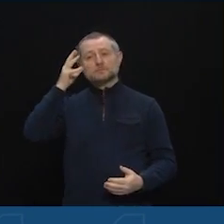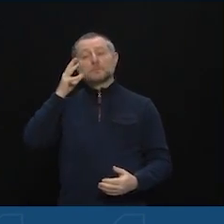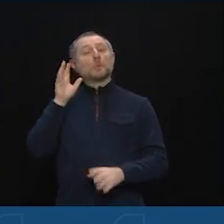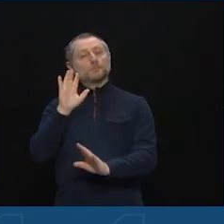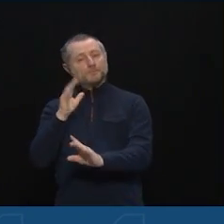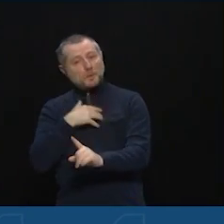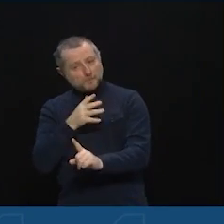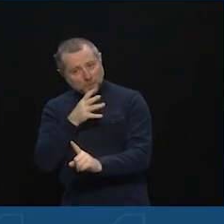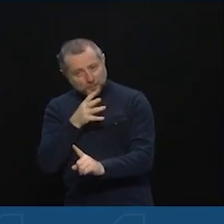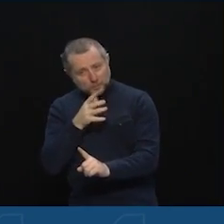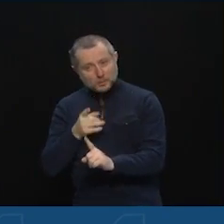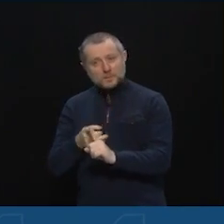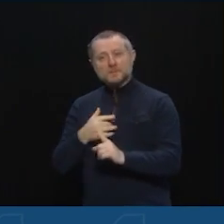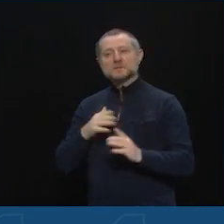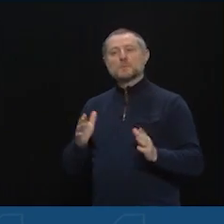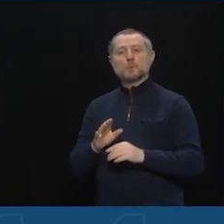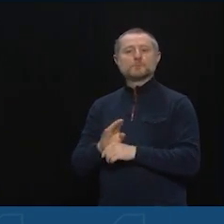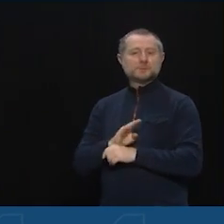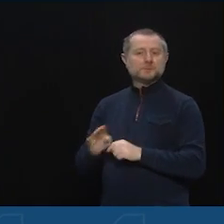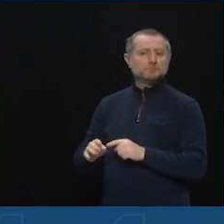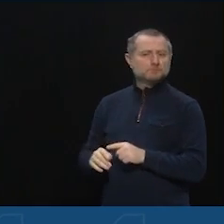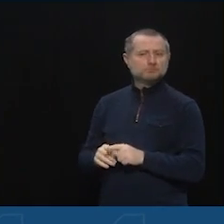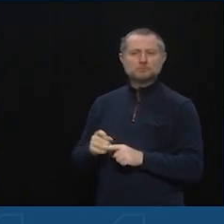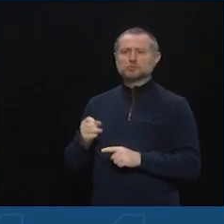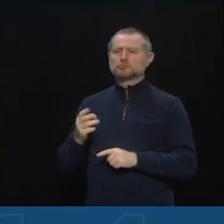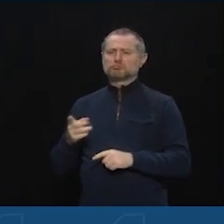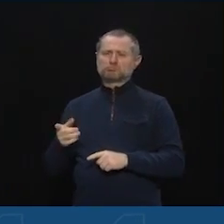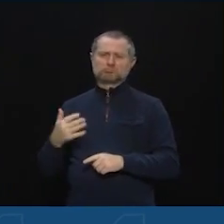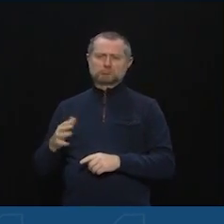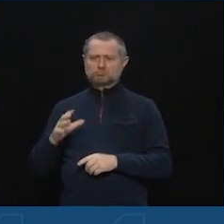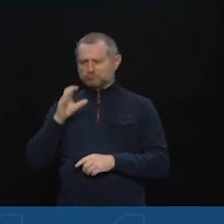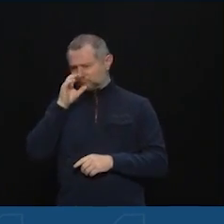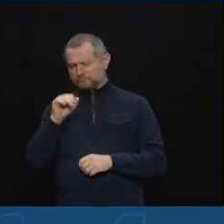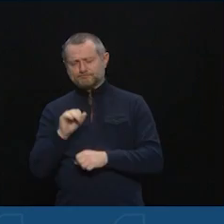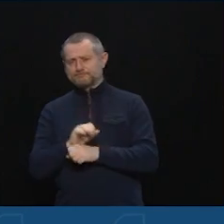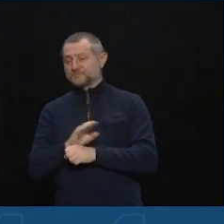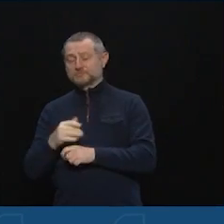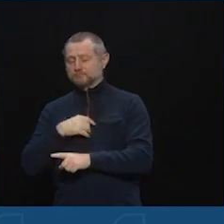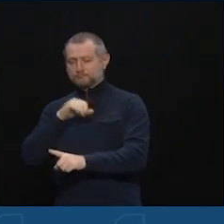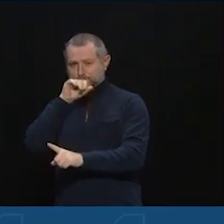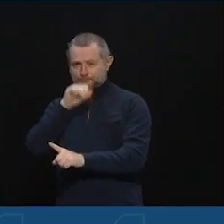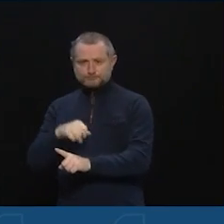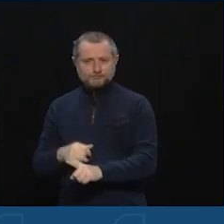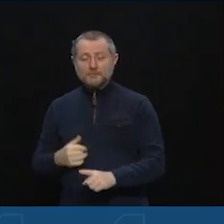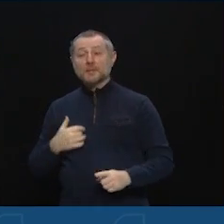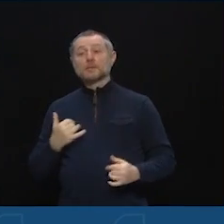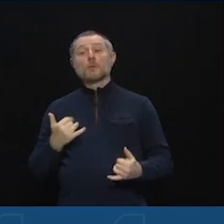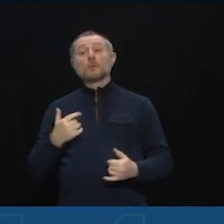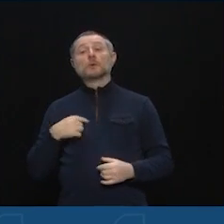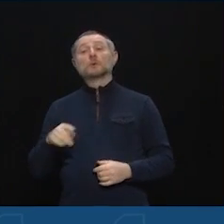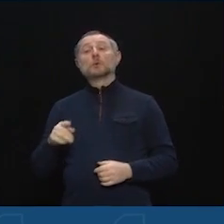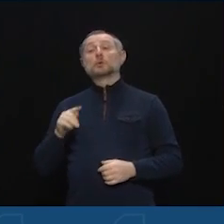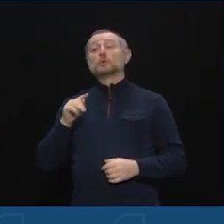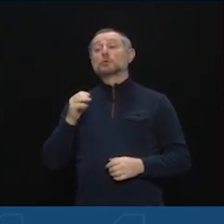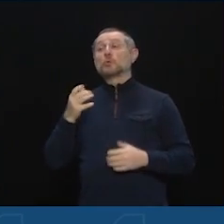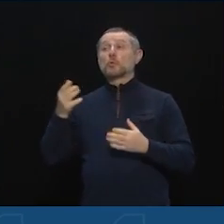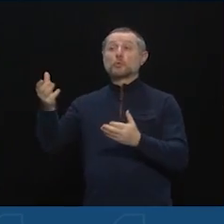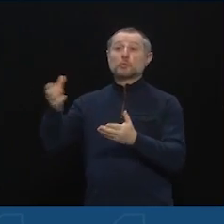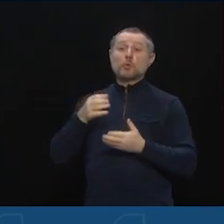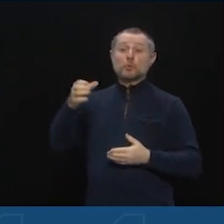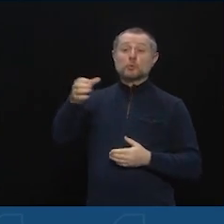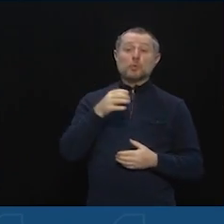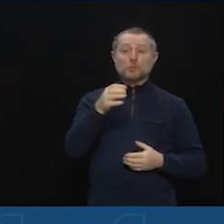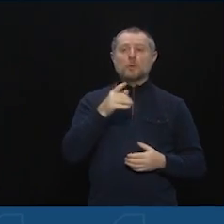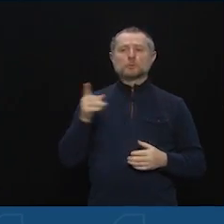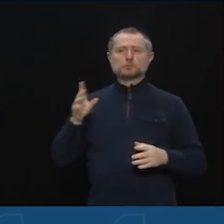just head over heels about. So to have her get to bring back the to-go drinks is something that she'll be very